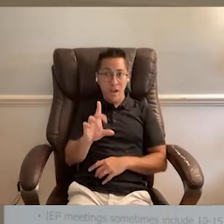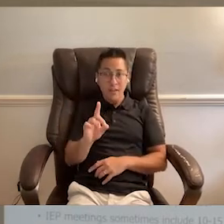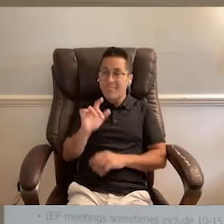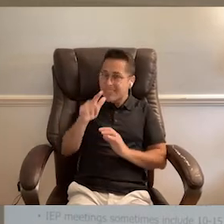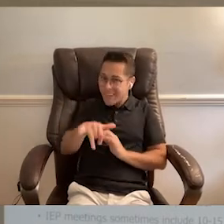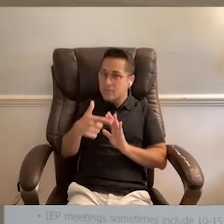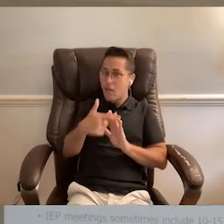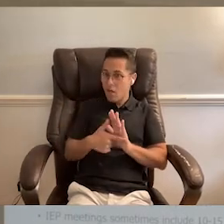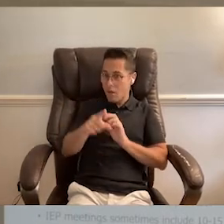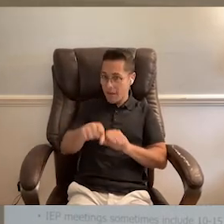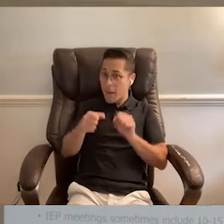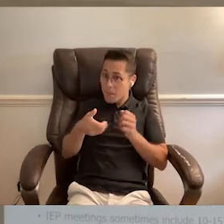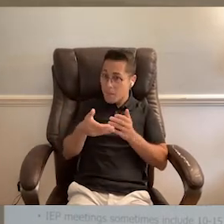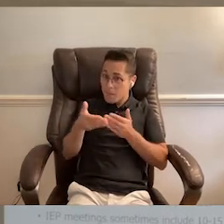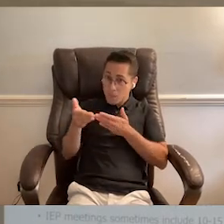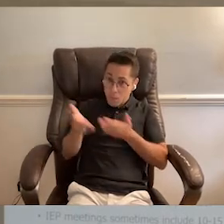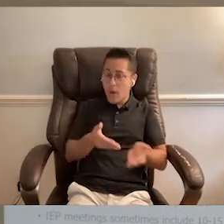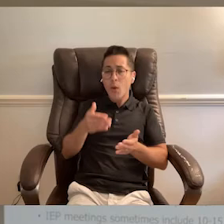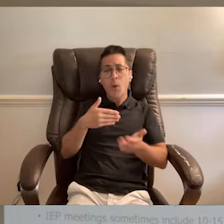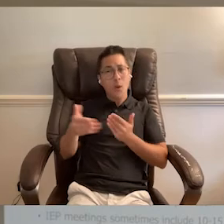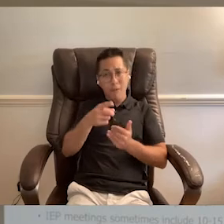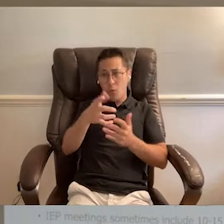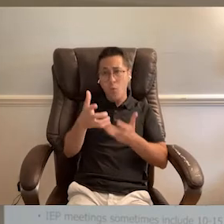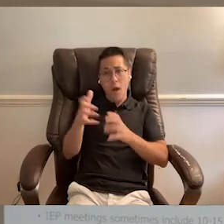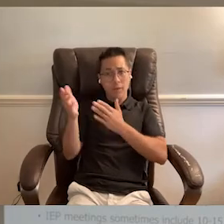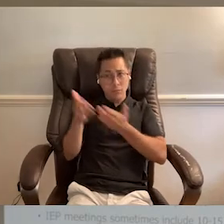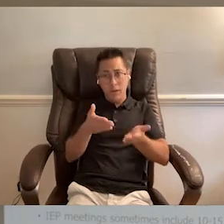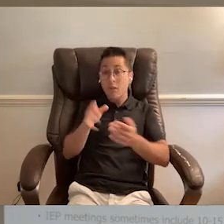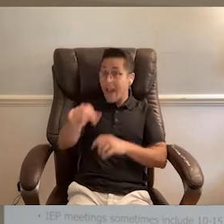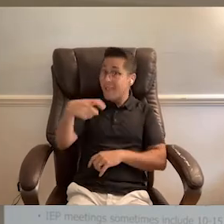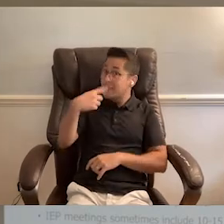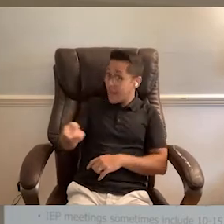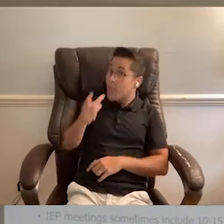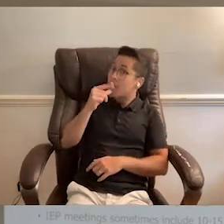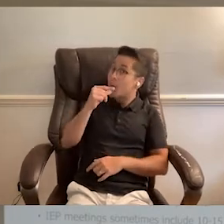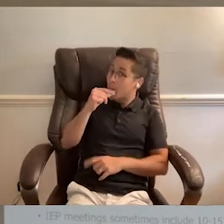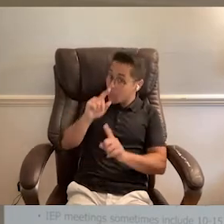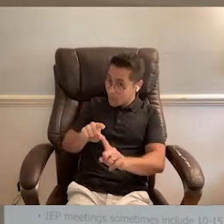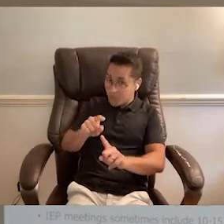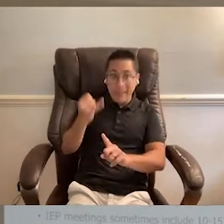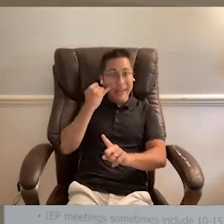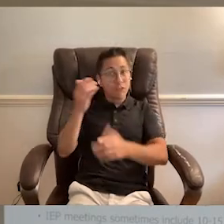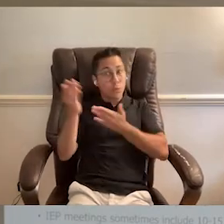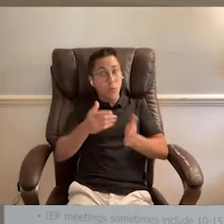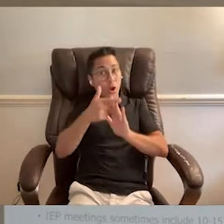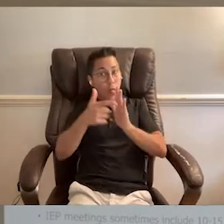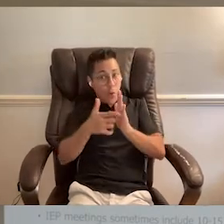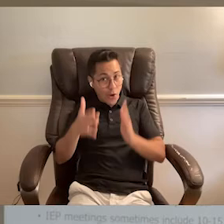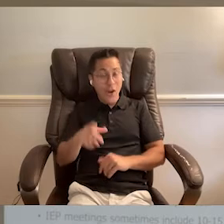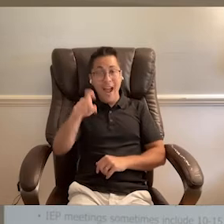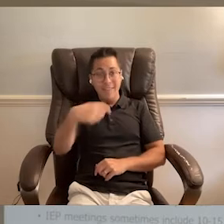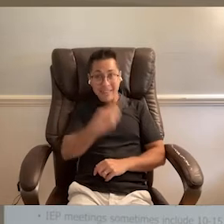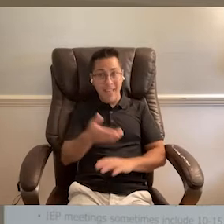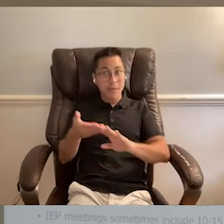bring whoever you want to bring. Okay, you got to tell them who you're bringing. And if you're bringing a lawyer, you have to tell them in advance, because then they're going